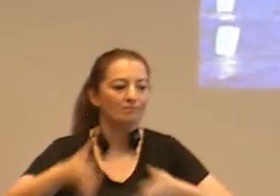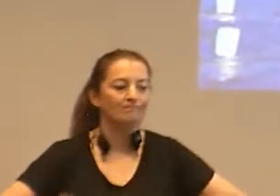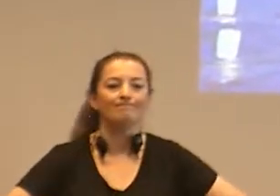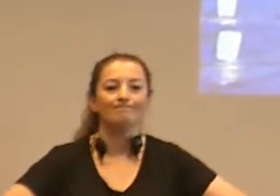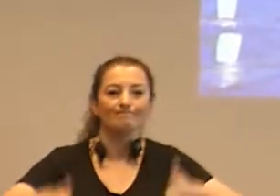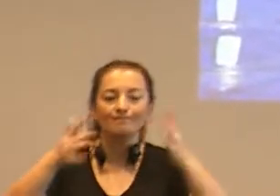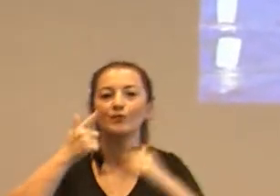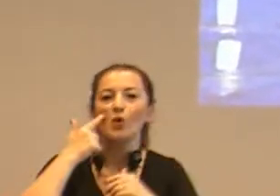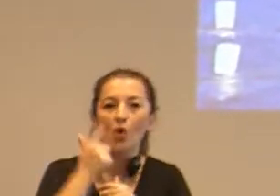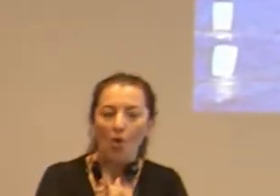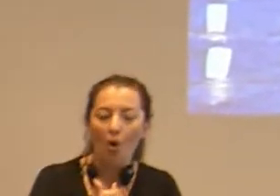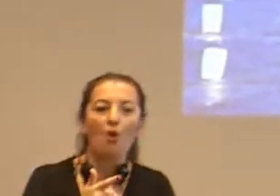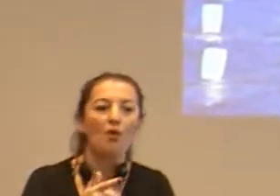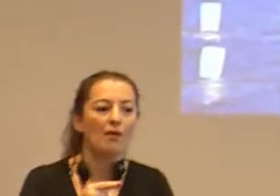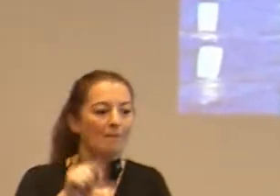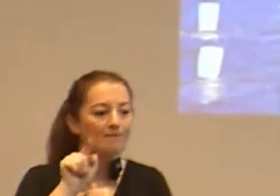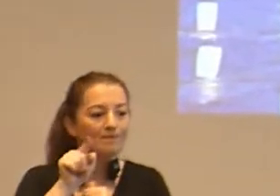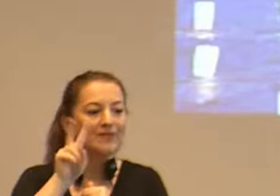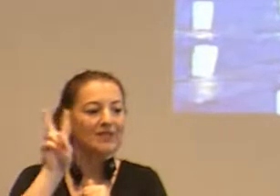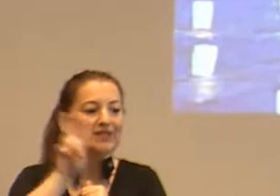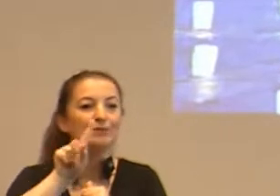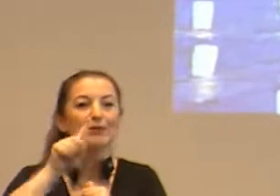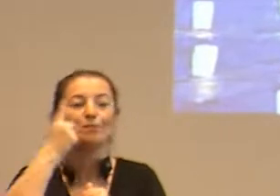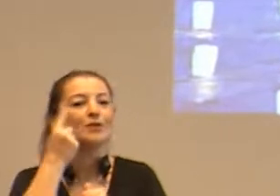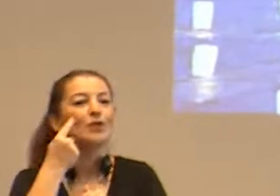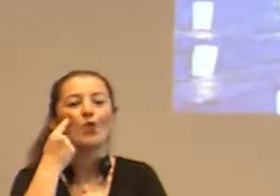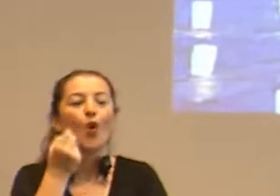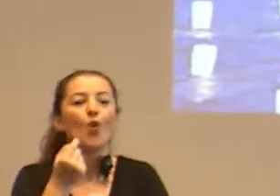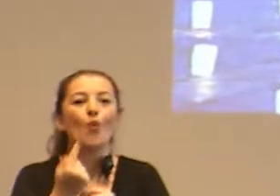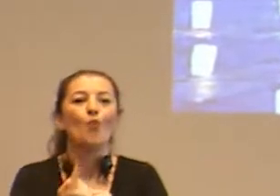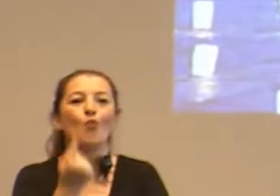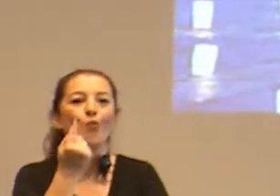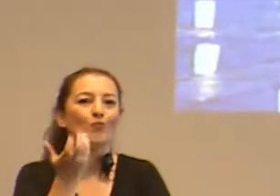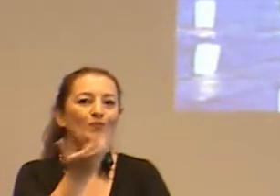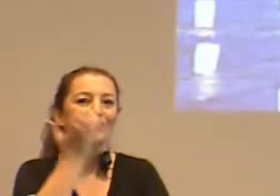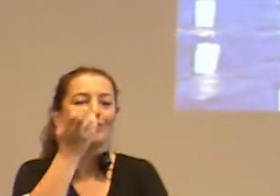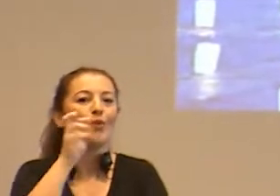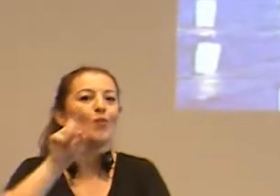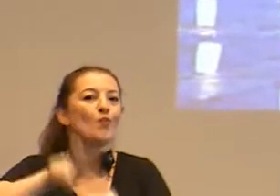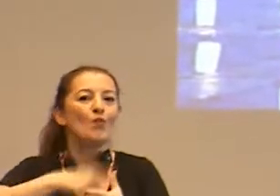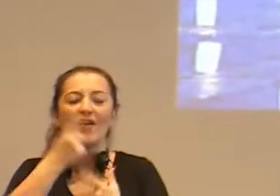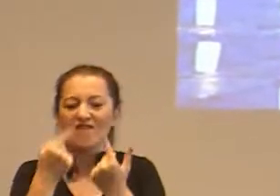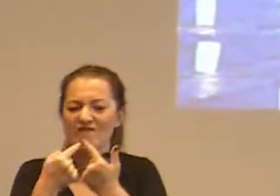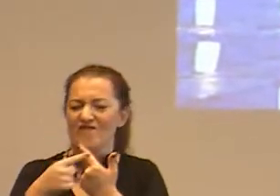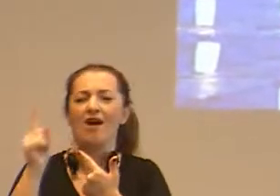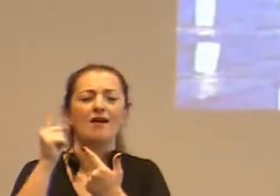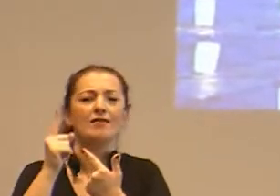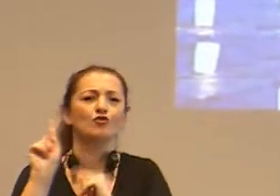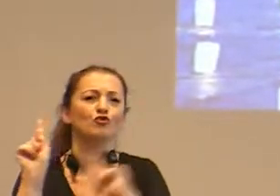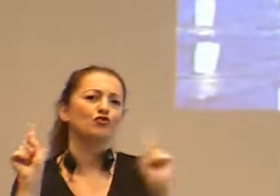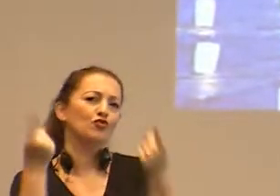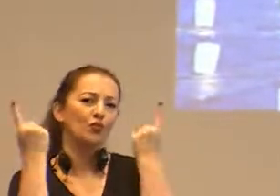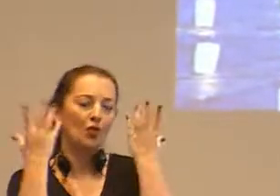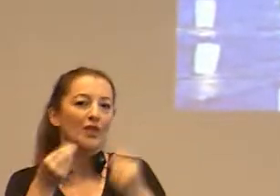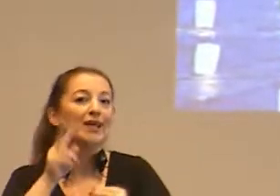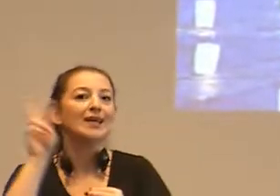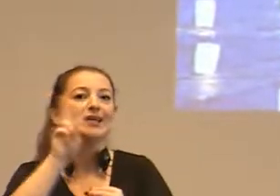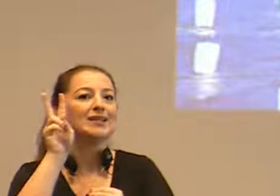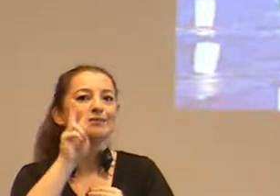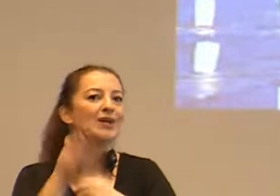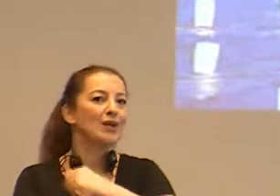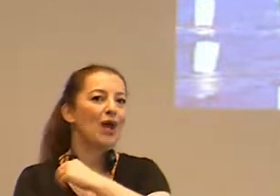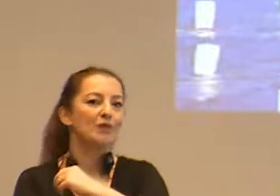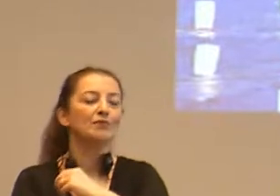in one night plaza de bolivar hosts twenty thousand candles